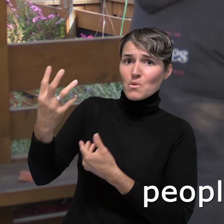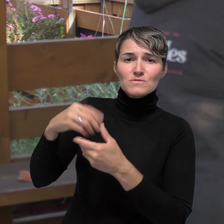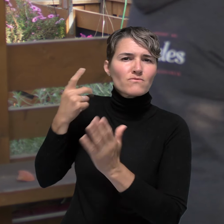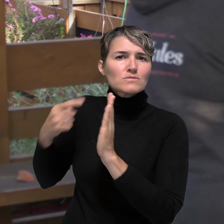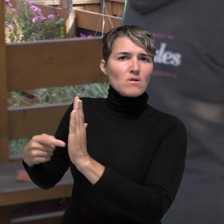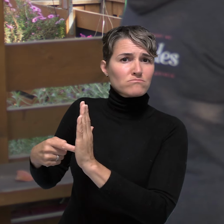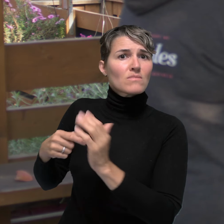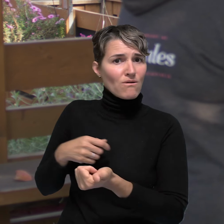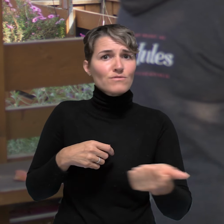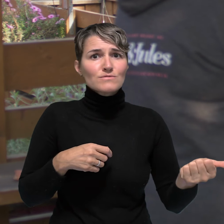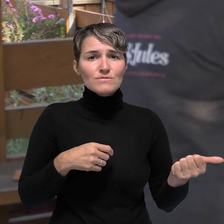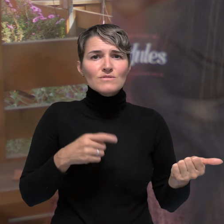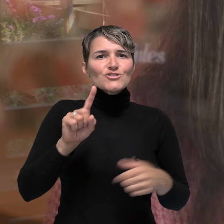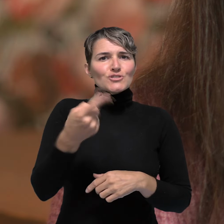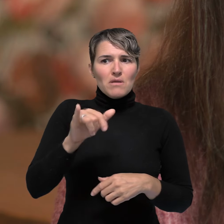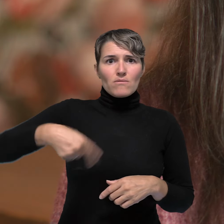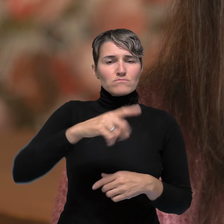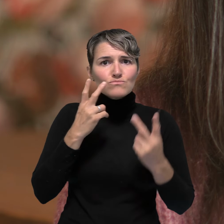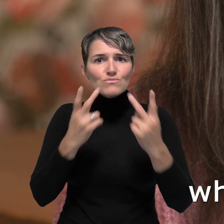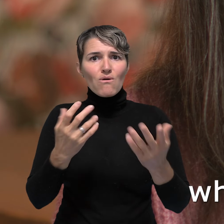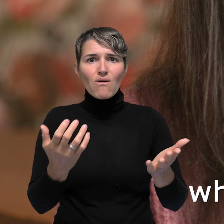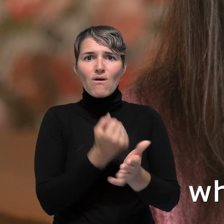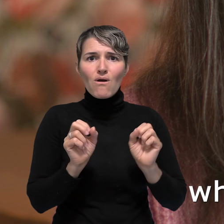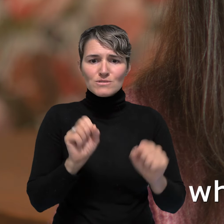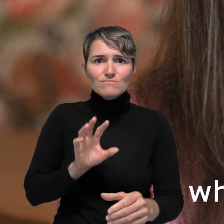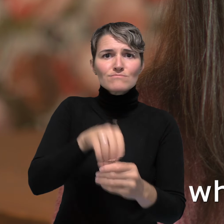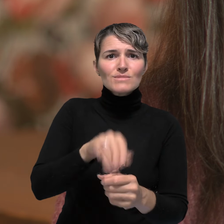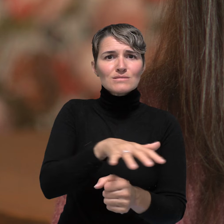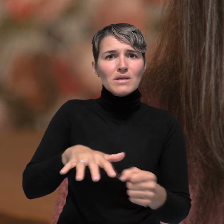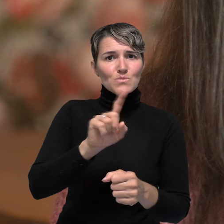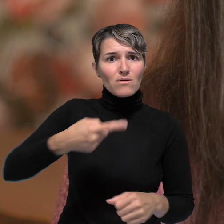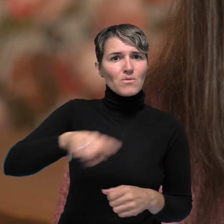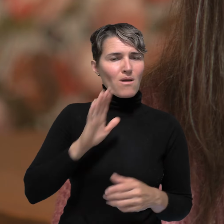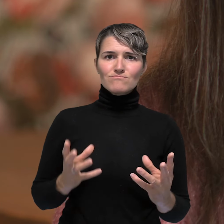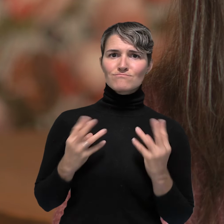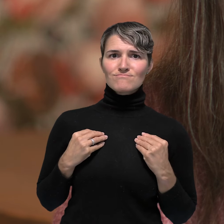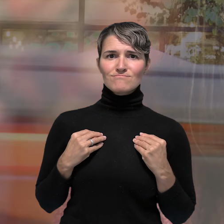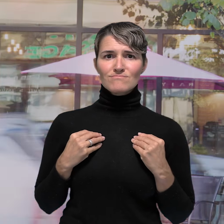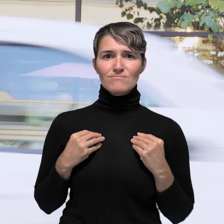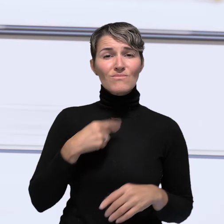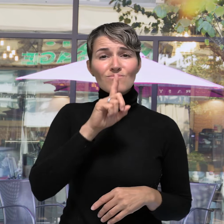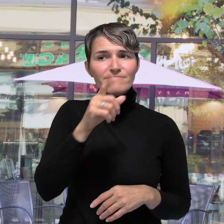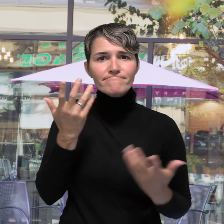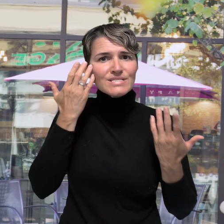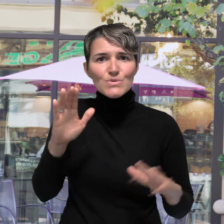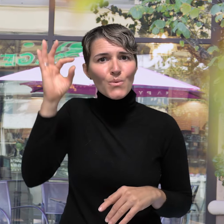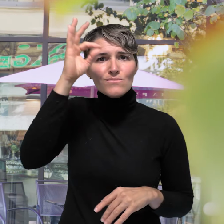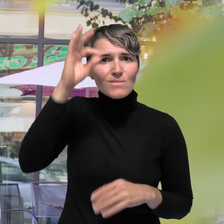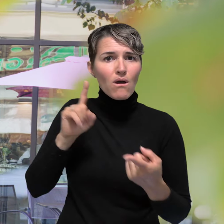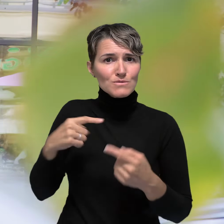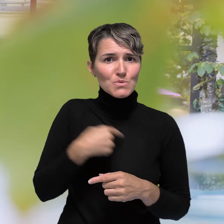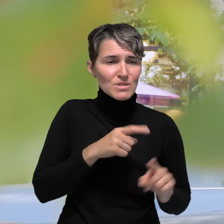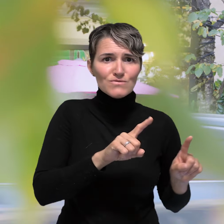for example. It was just that they saw the opportunity to be in a space where they would be accepted. And I really didn't know until we were doing the Pledge to